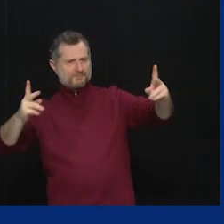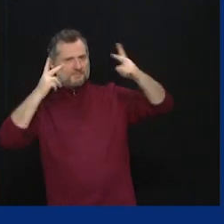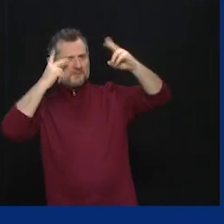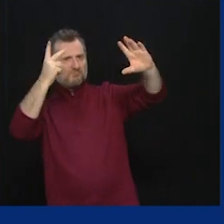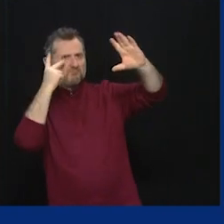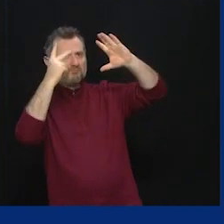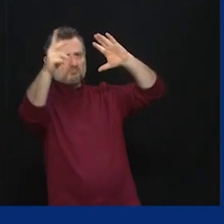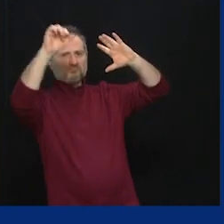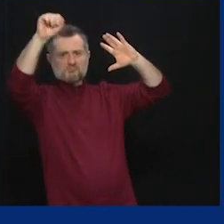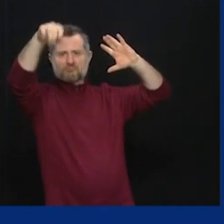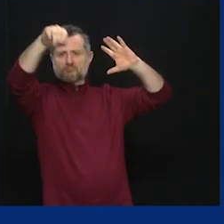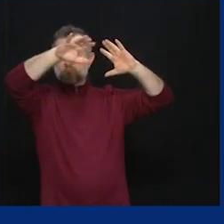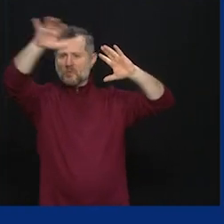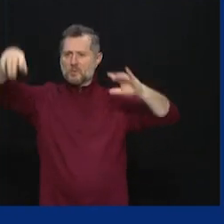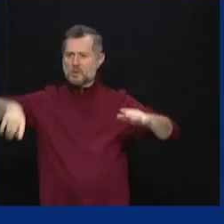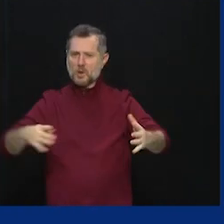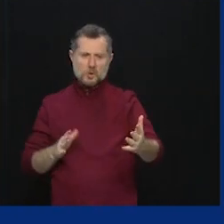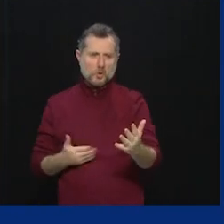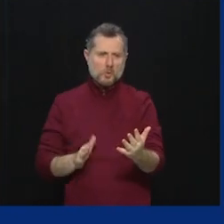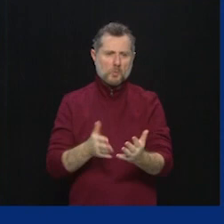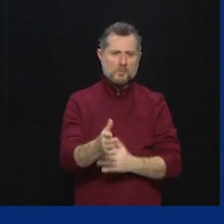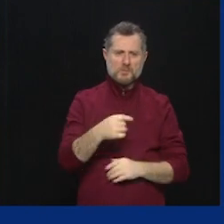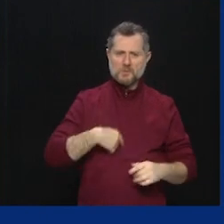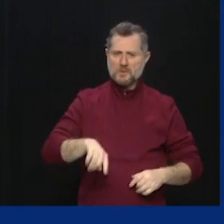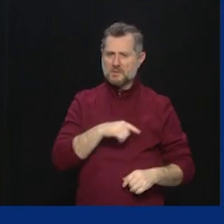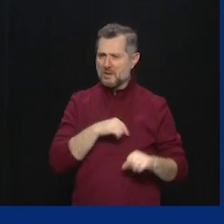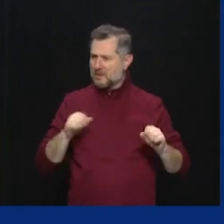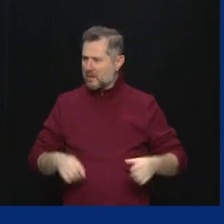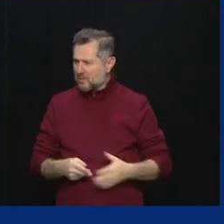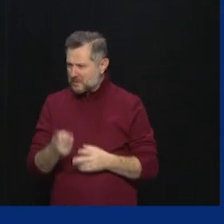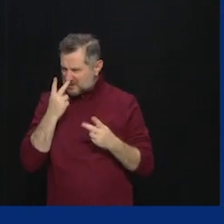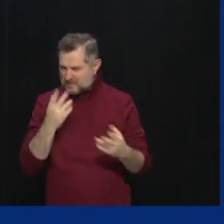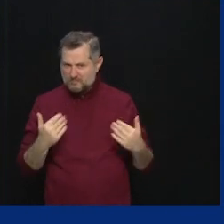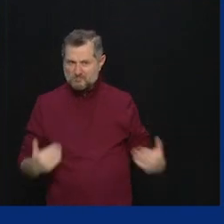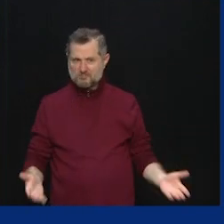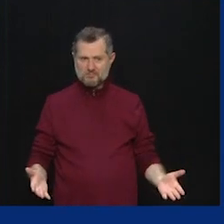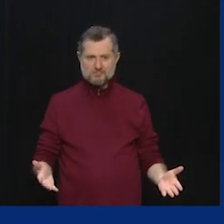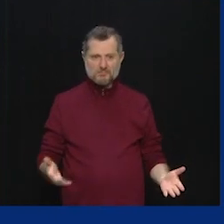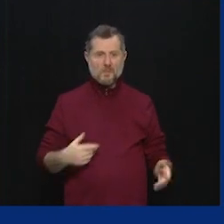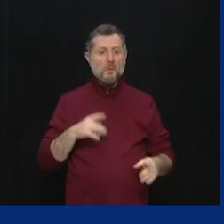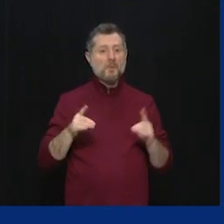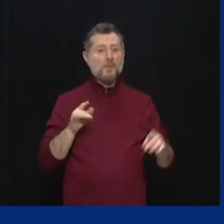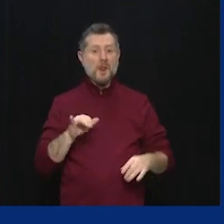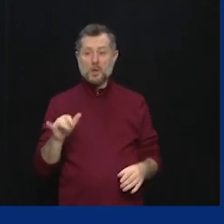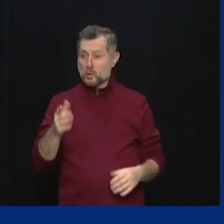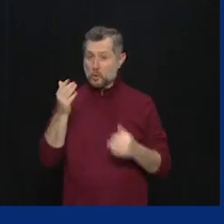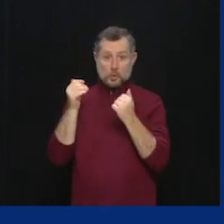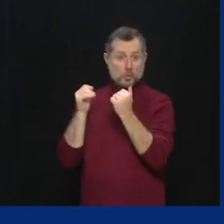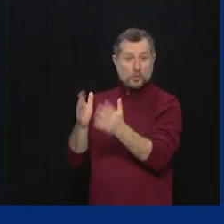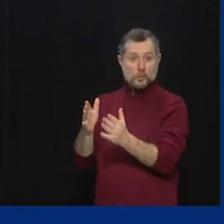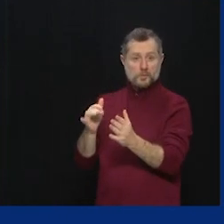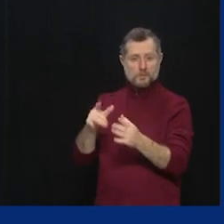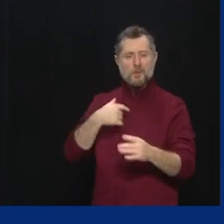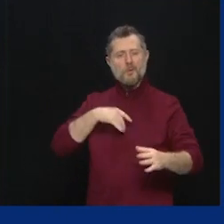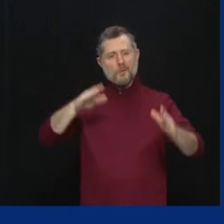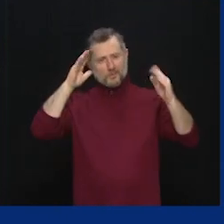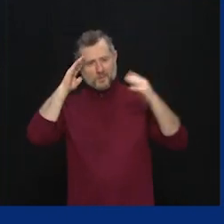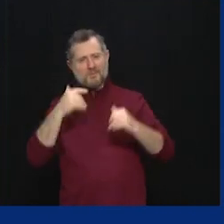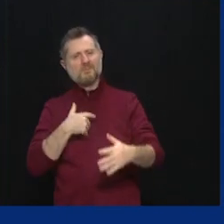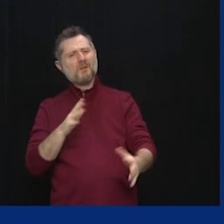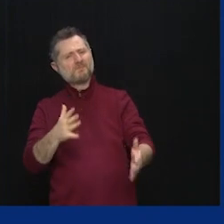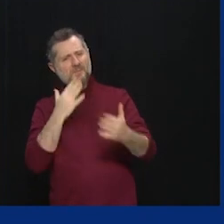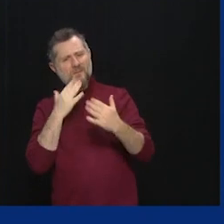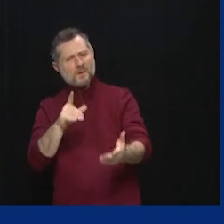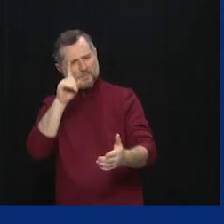get through this. We will get through this. And people like you, Tim, give us hope. Thank you for believing. Thank you for everyone from your fabulous